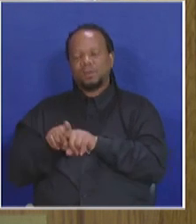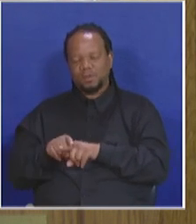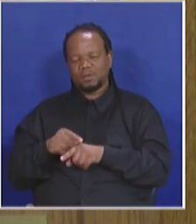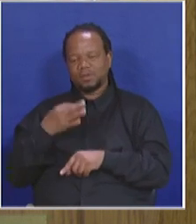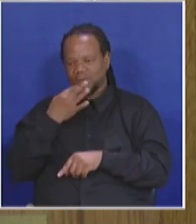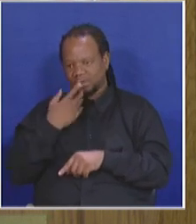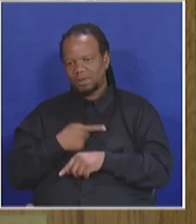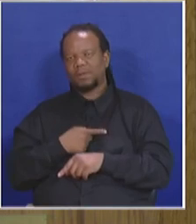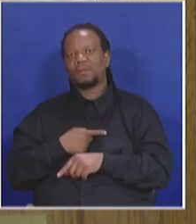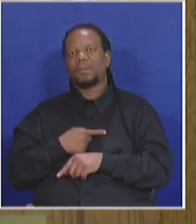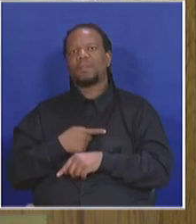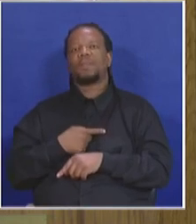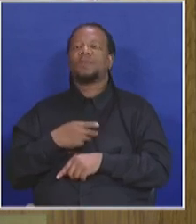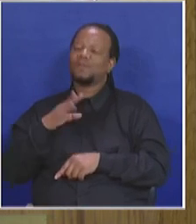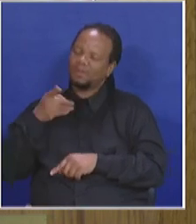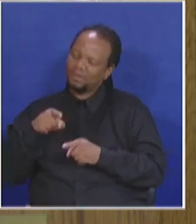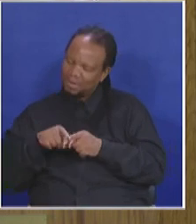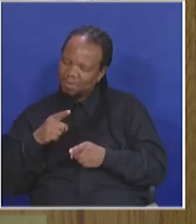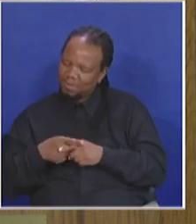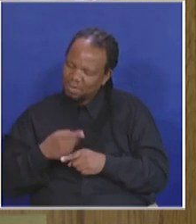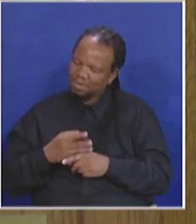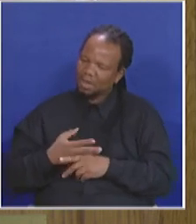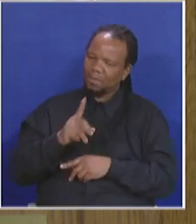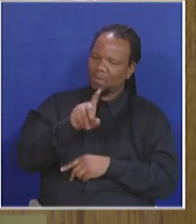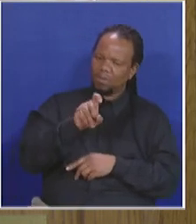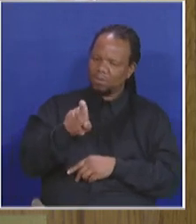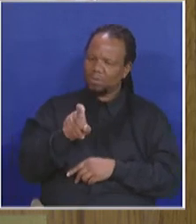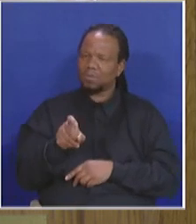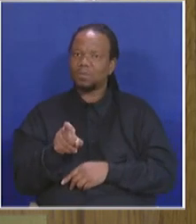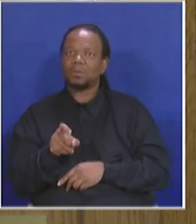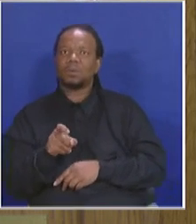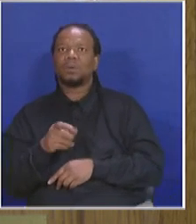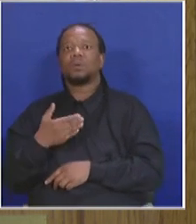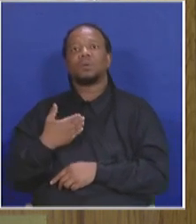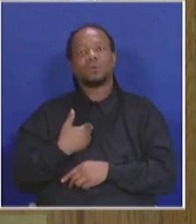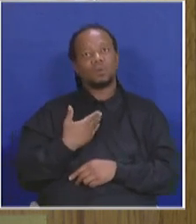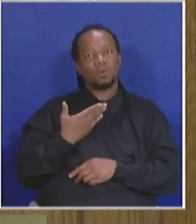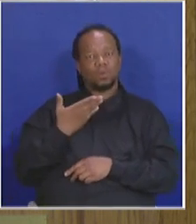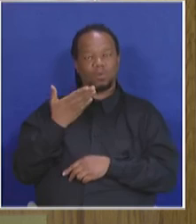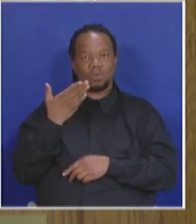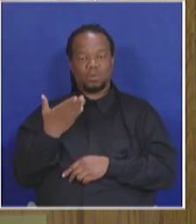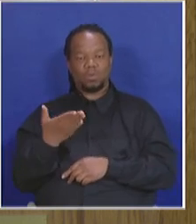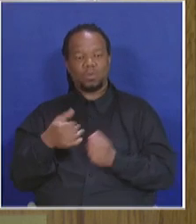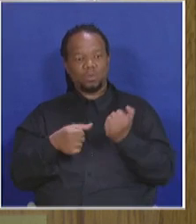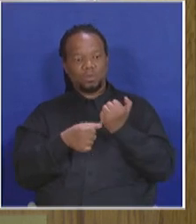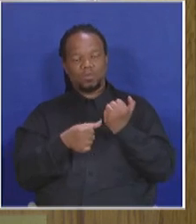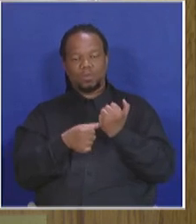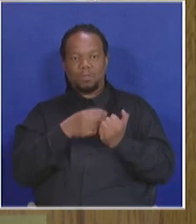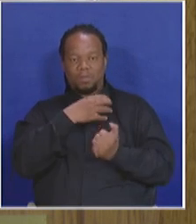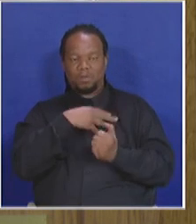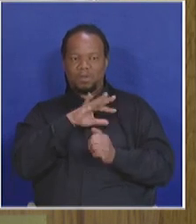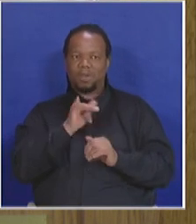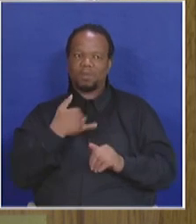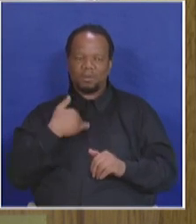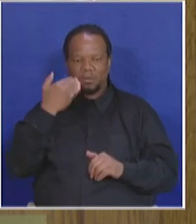raised numerous times. And that is the point which I think Umpako we are giving to you, Deputy Minister.